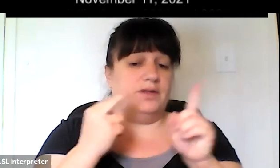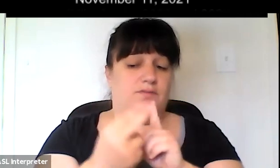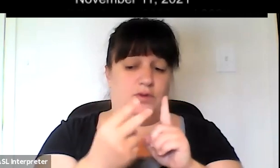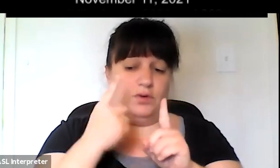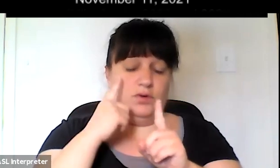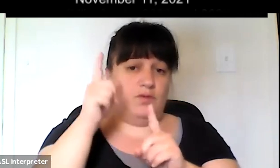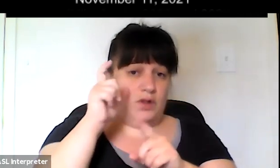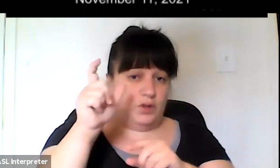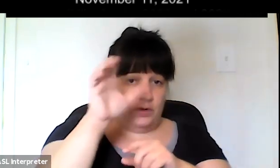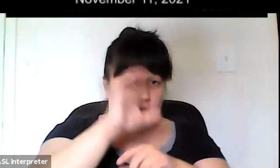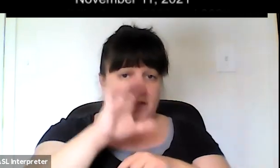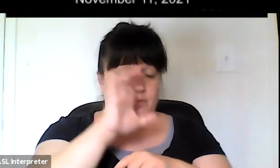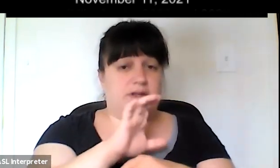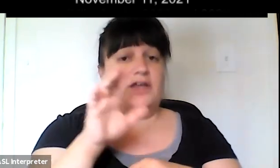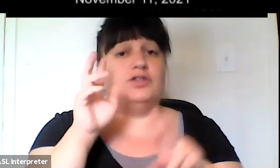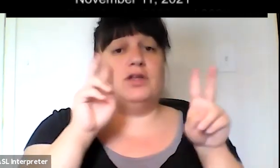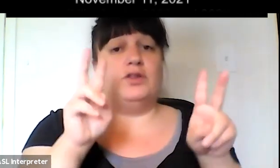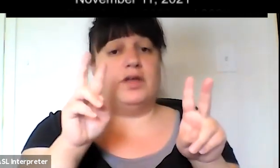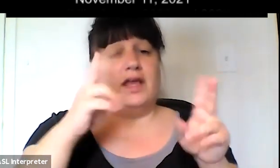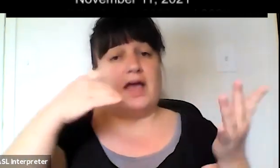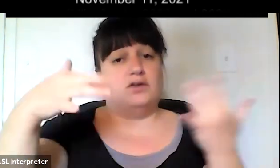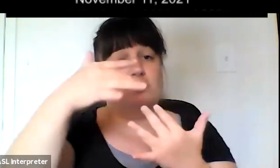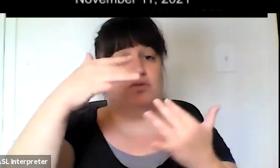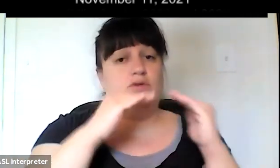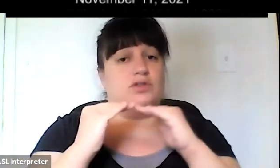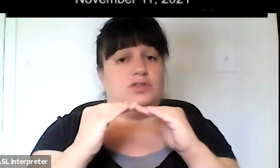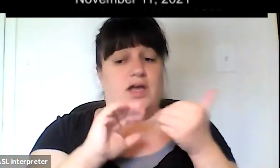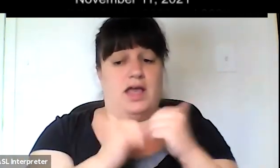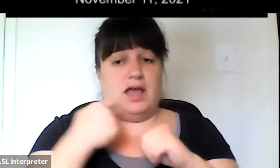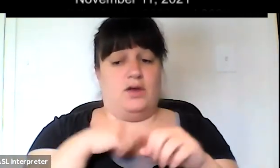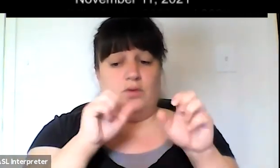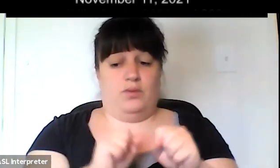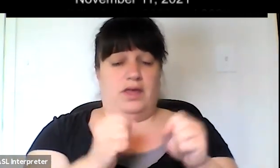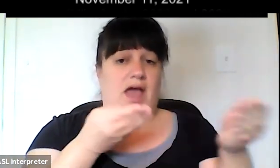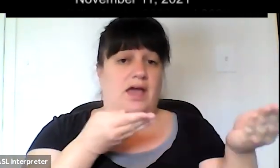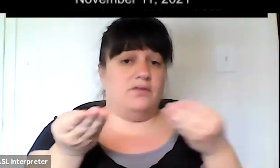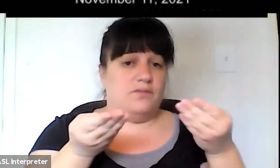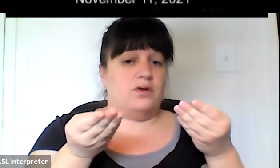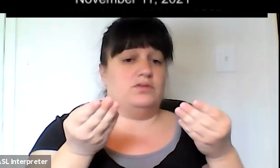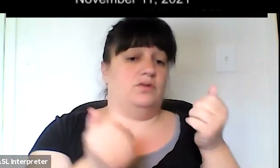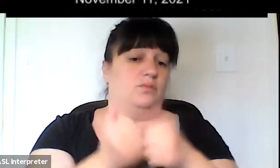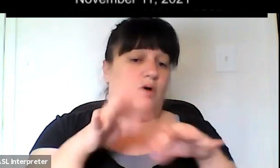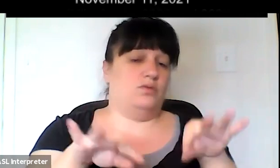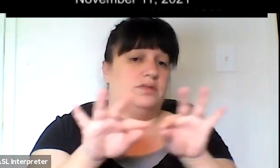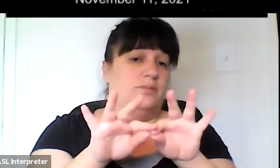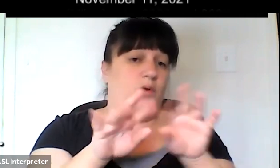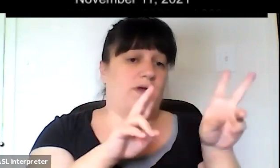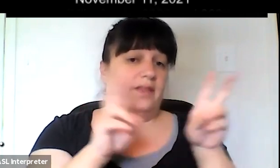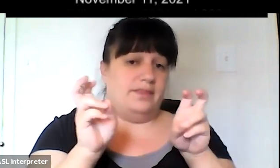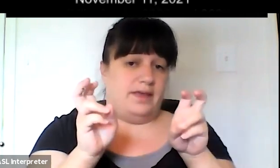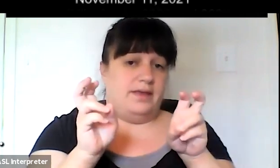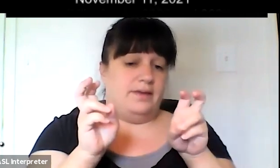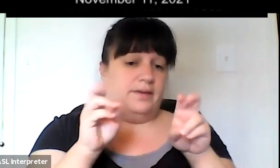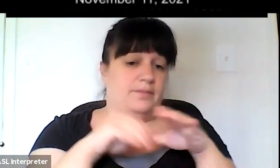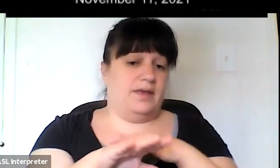lunar exploration, looking at social justice and how we can foster this most important theme